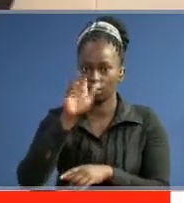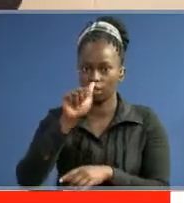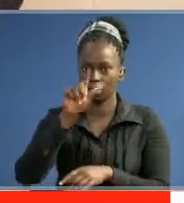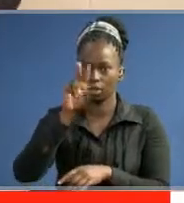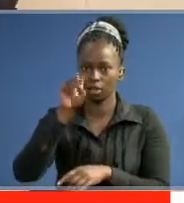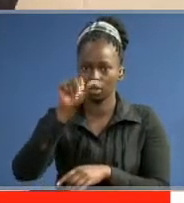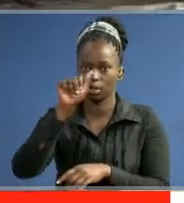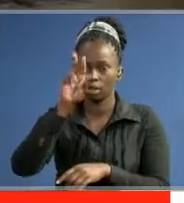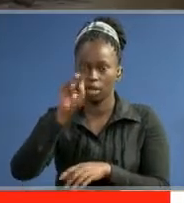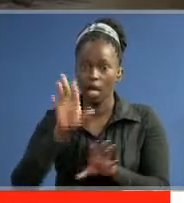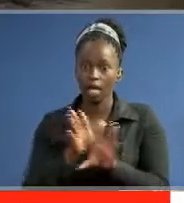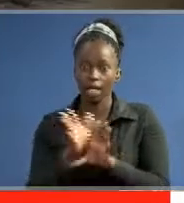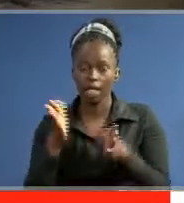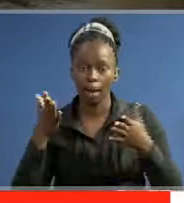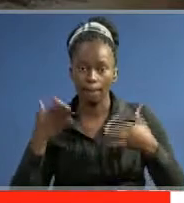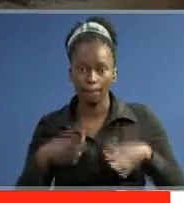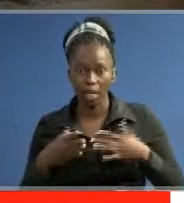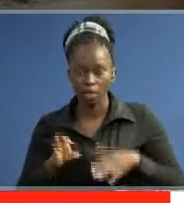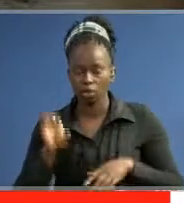human consumption.